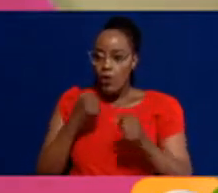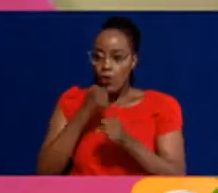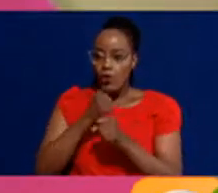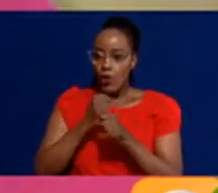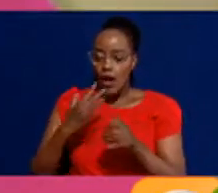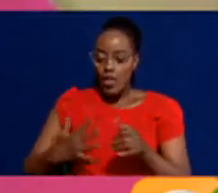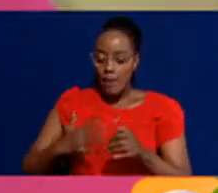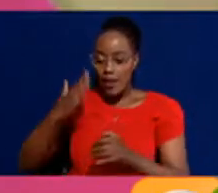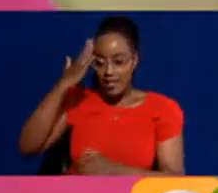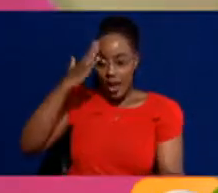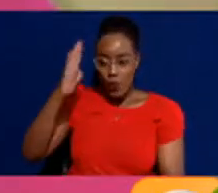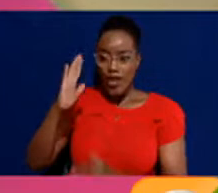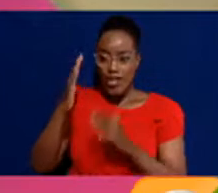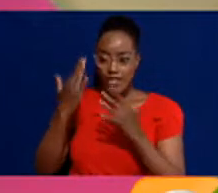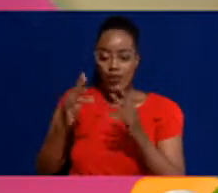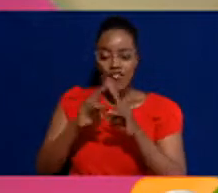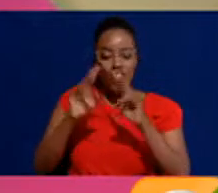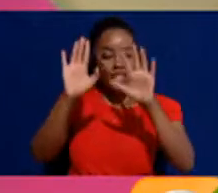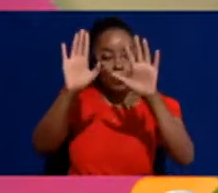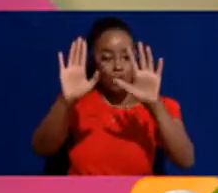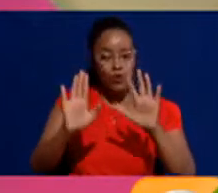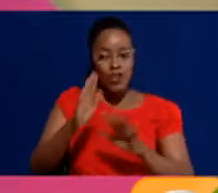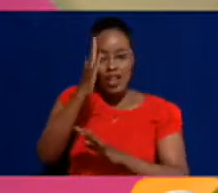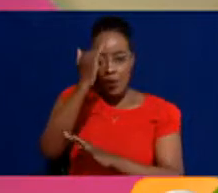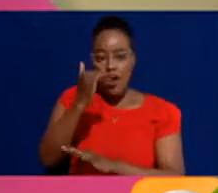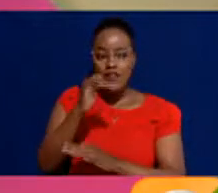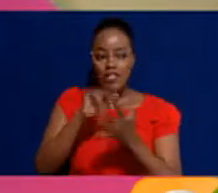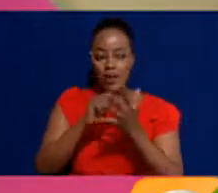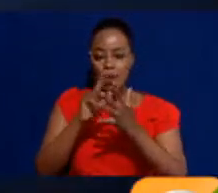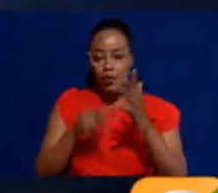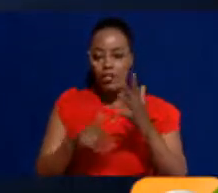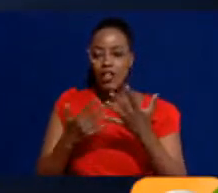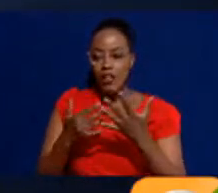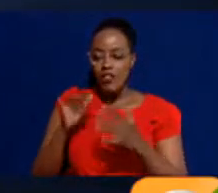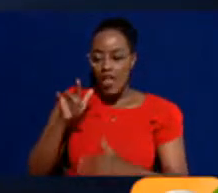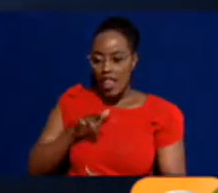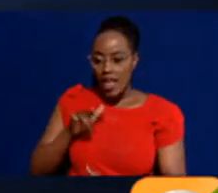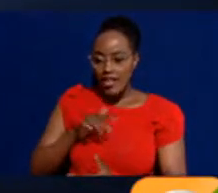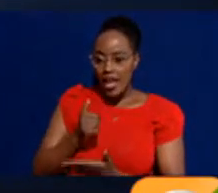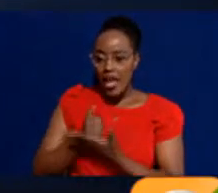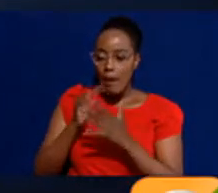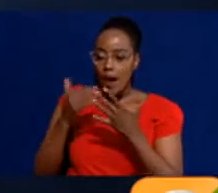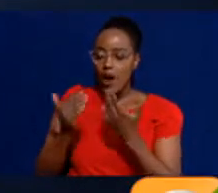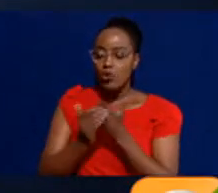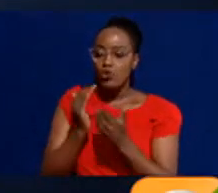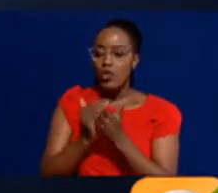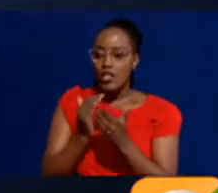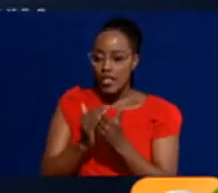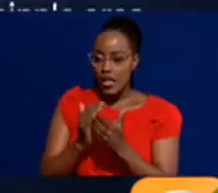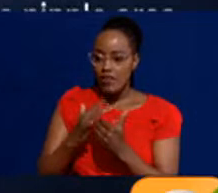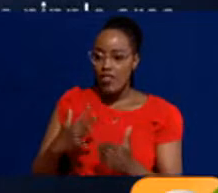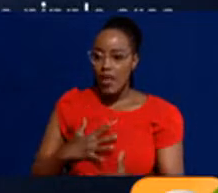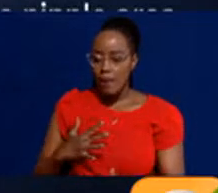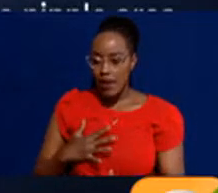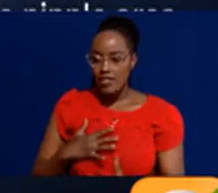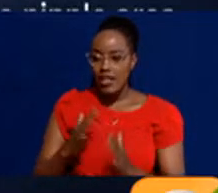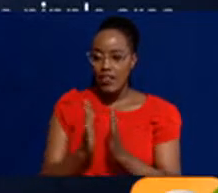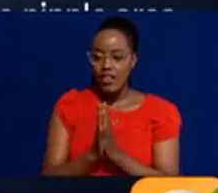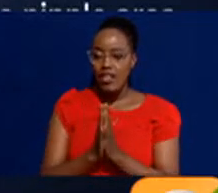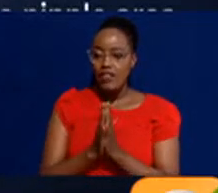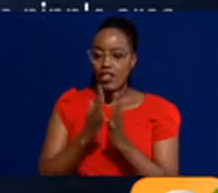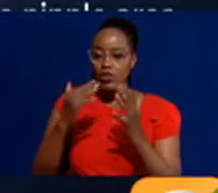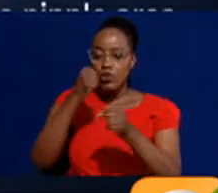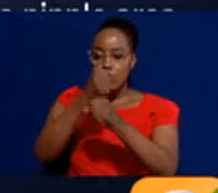breast awareness is very important because it means that the lady is helping us take care of them. So the things that